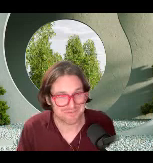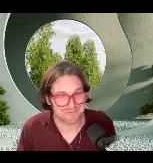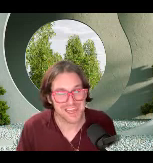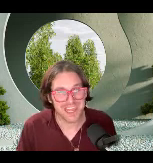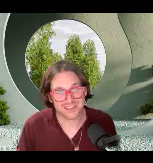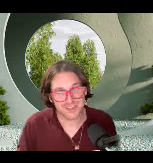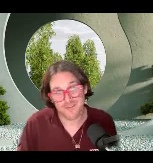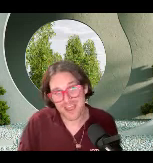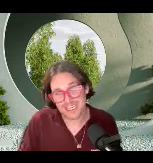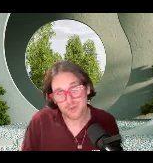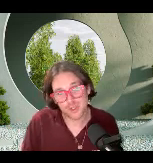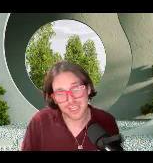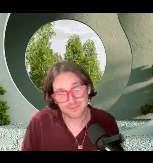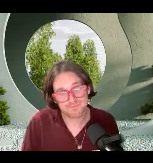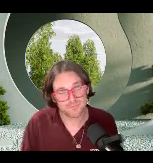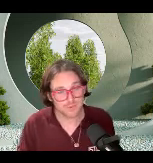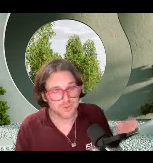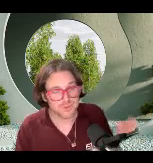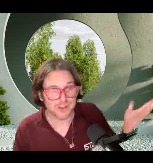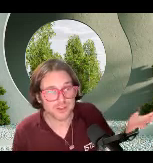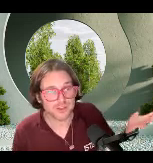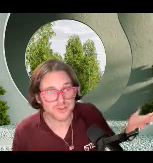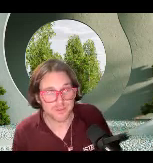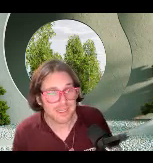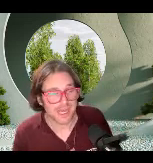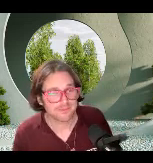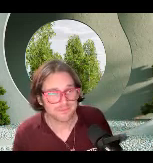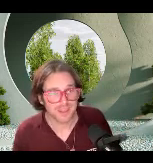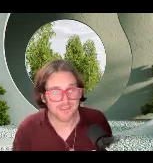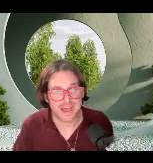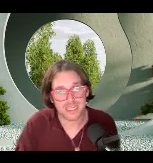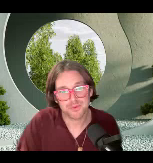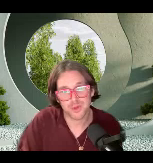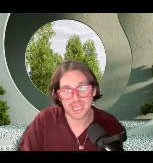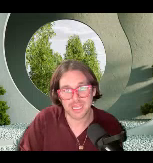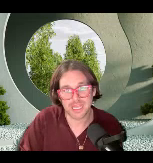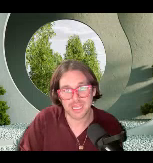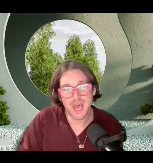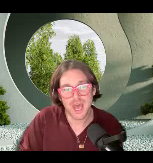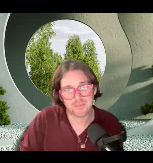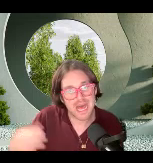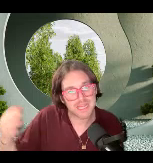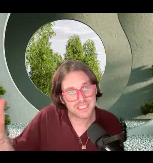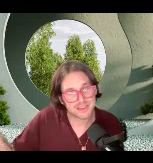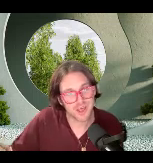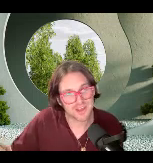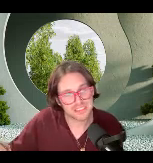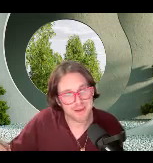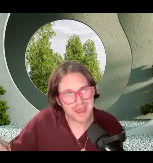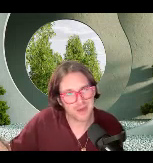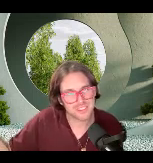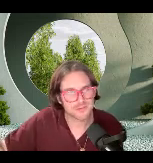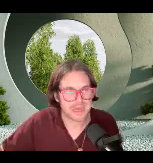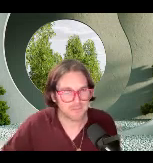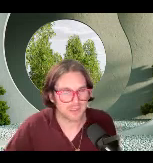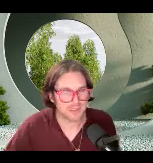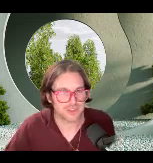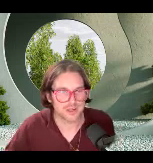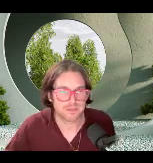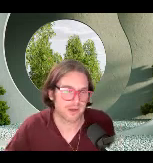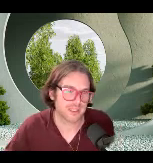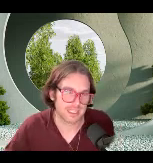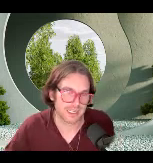unique times. And so if I can pull in news articles from India, if I can pull in content that talks about how